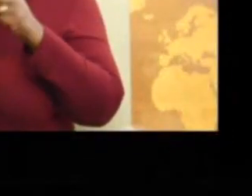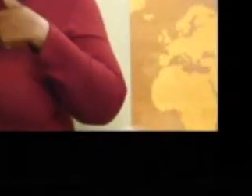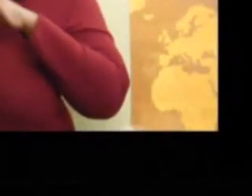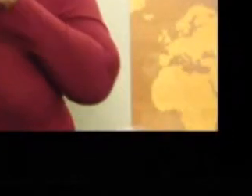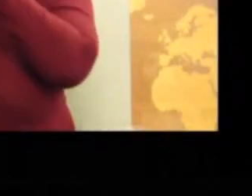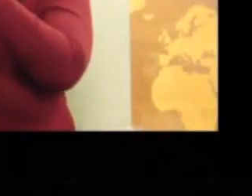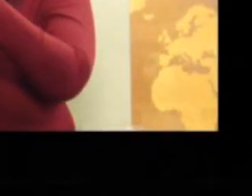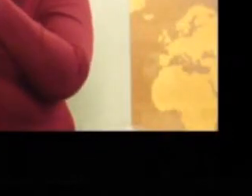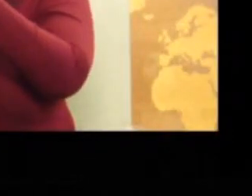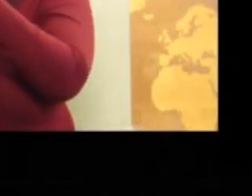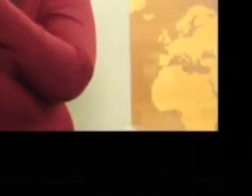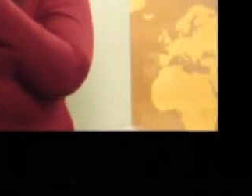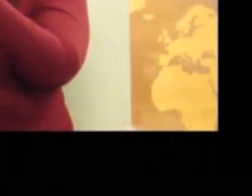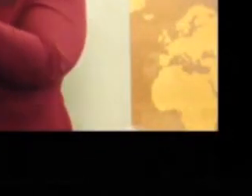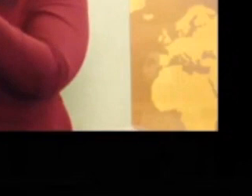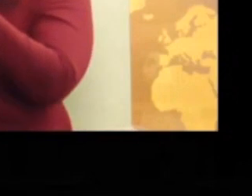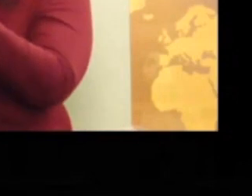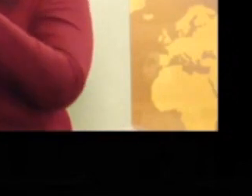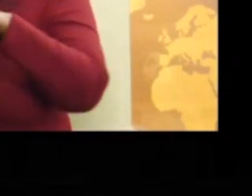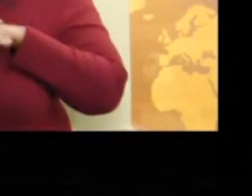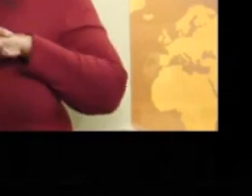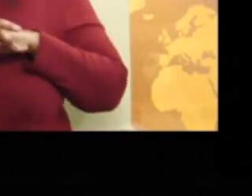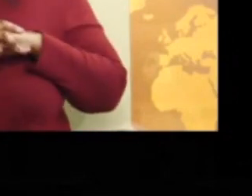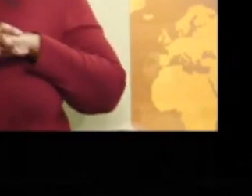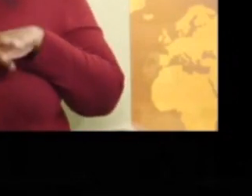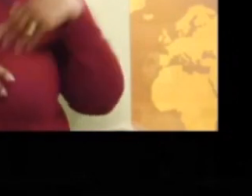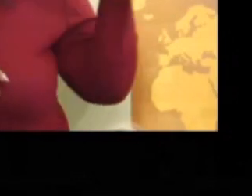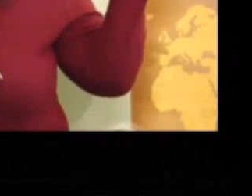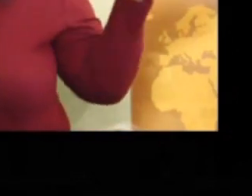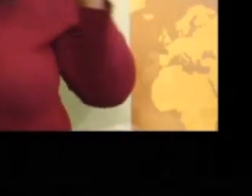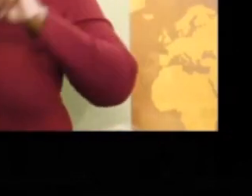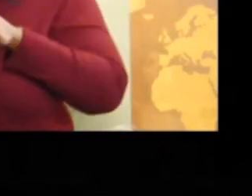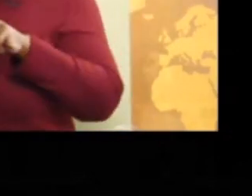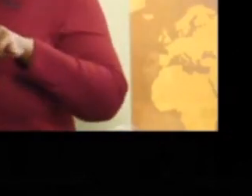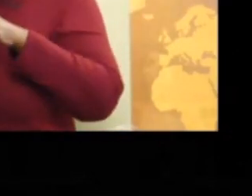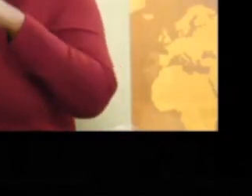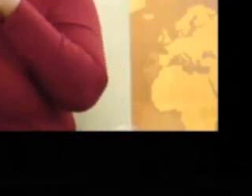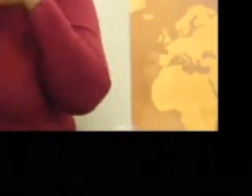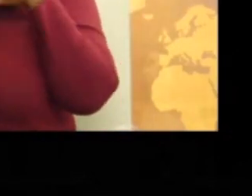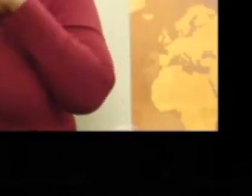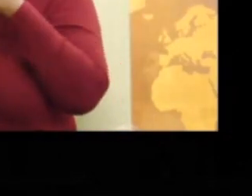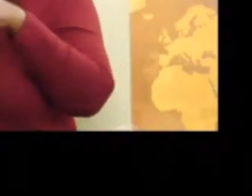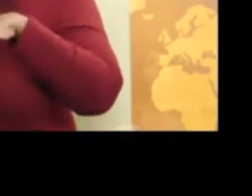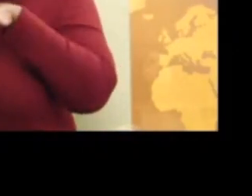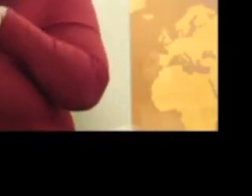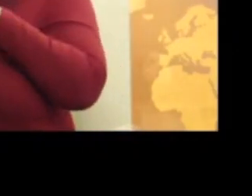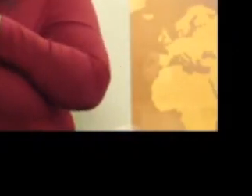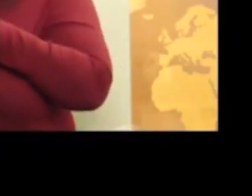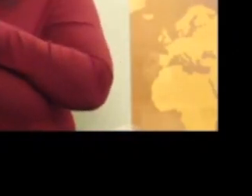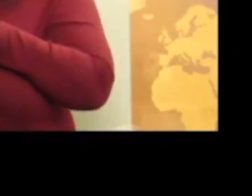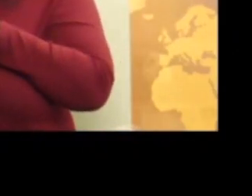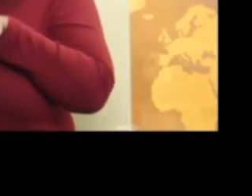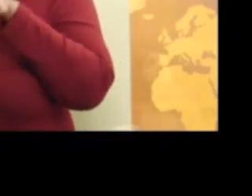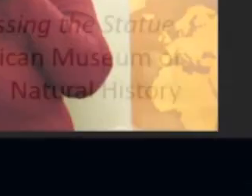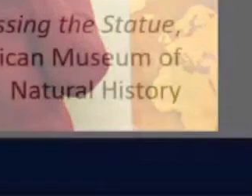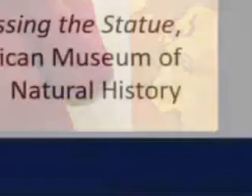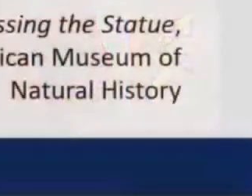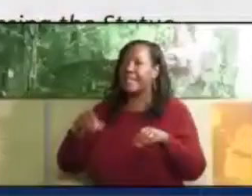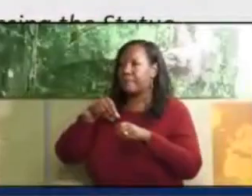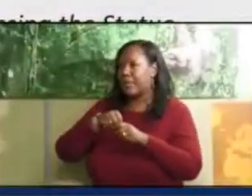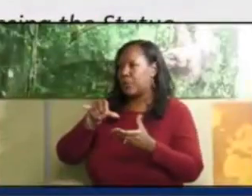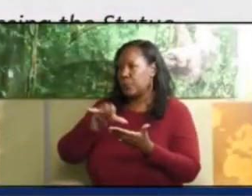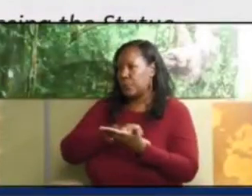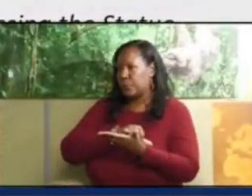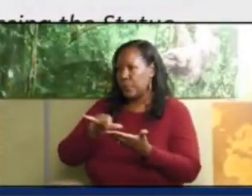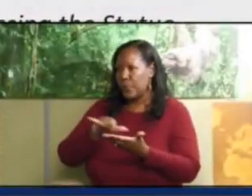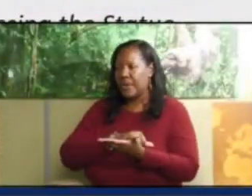view. And here's another example from the American Natural History Museum in New York, which is focused